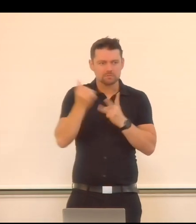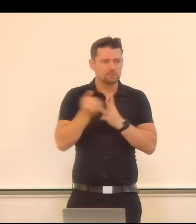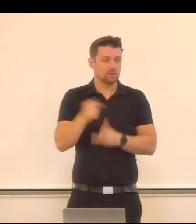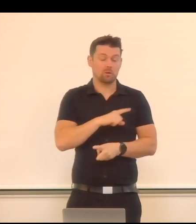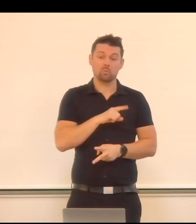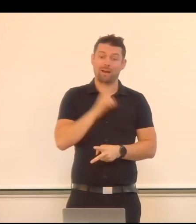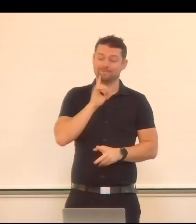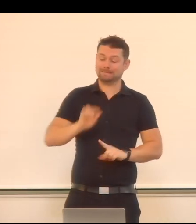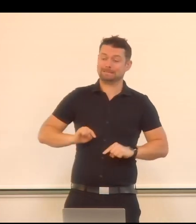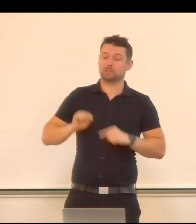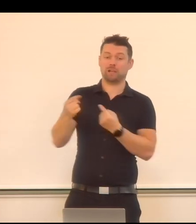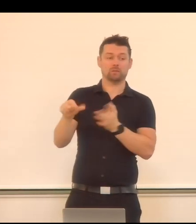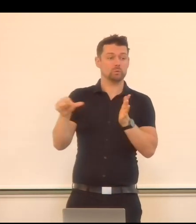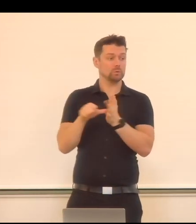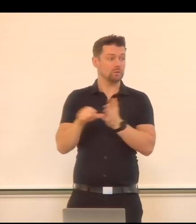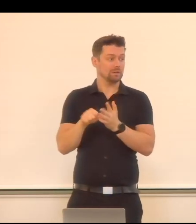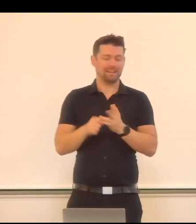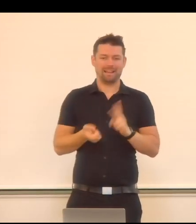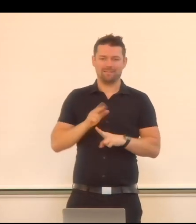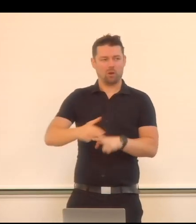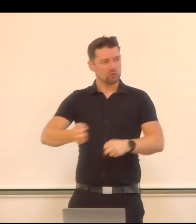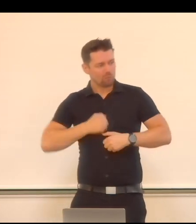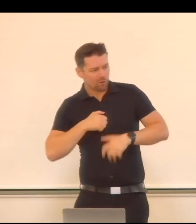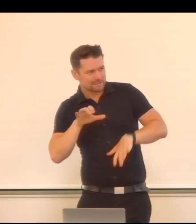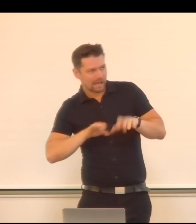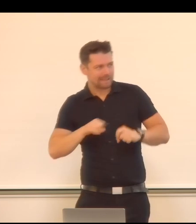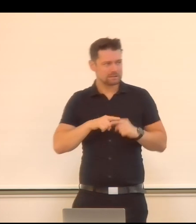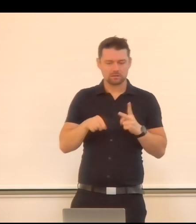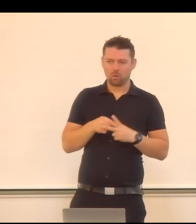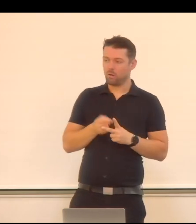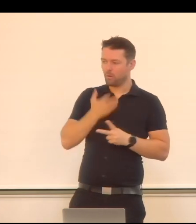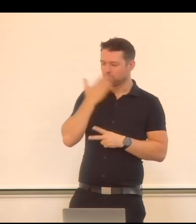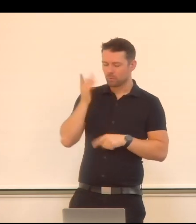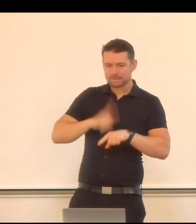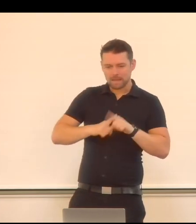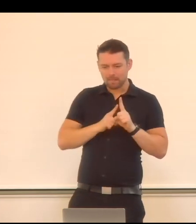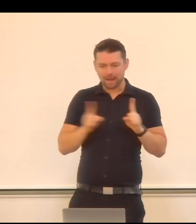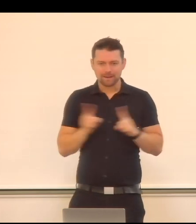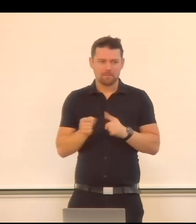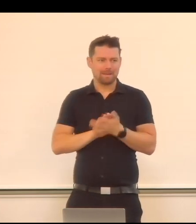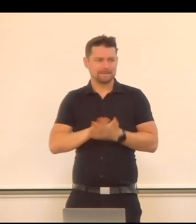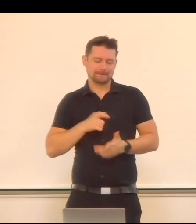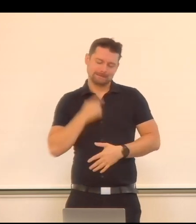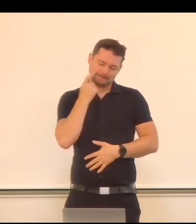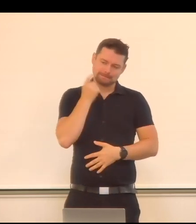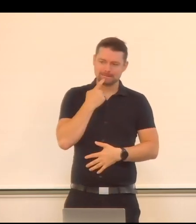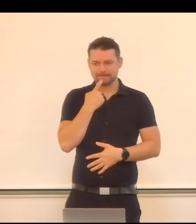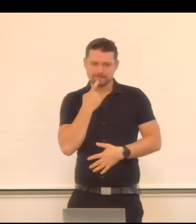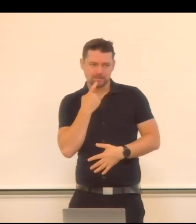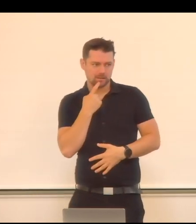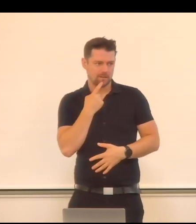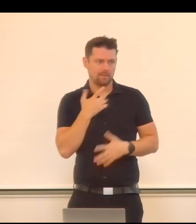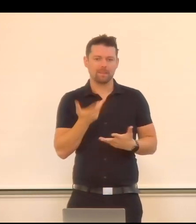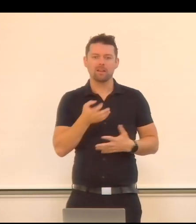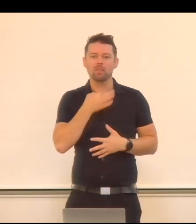of missions where you bring your own science and you don't have a strict timeline, it's up to you to manage it. Is now all the risk